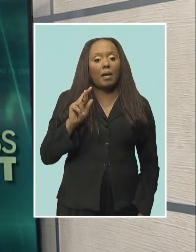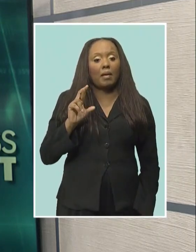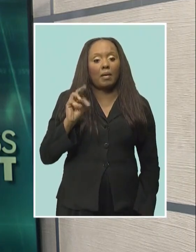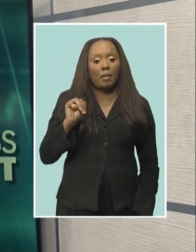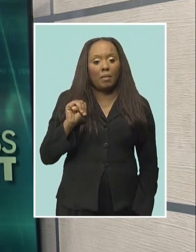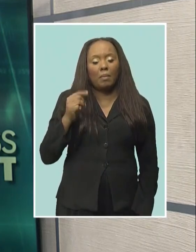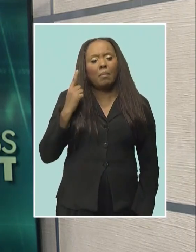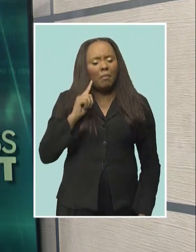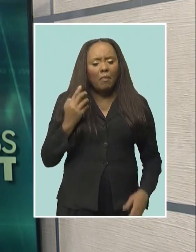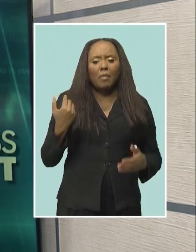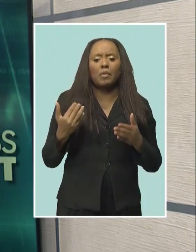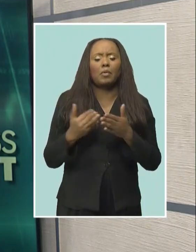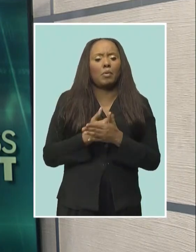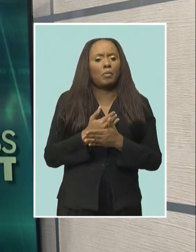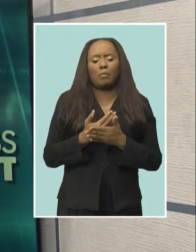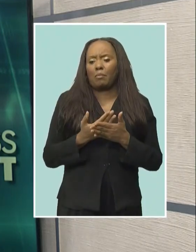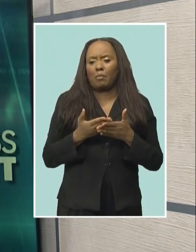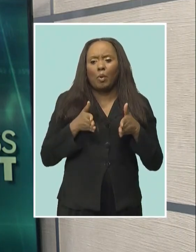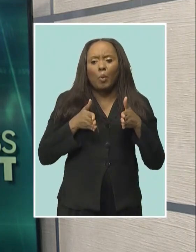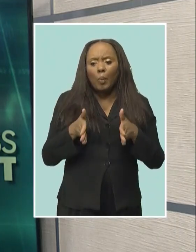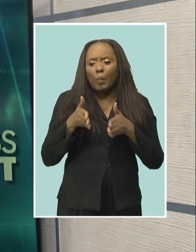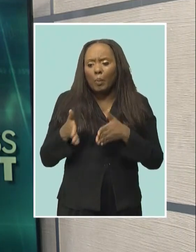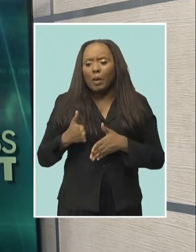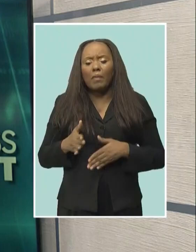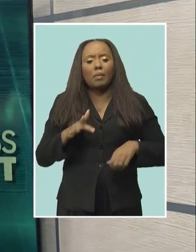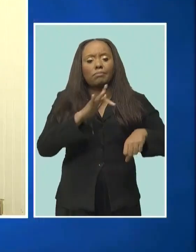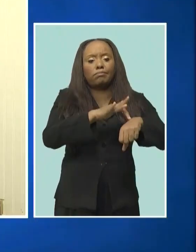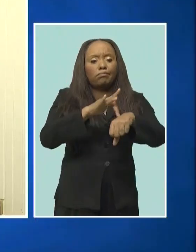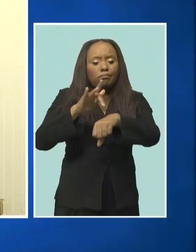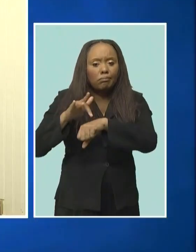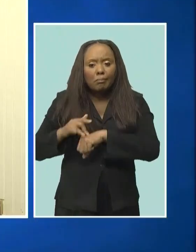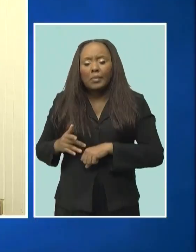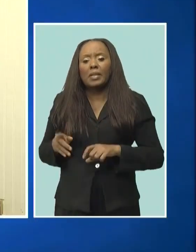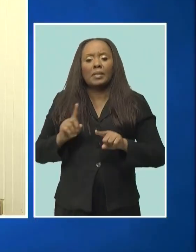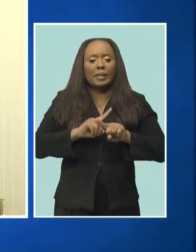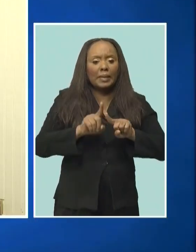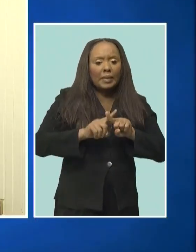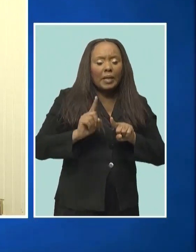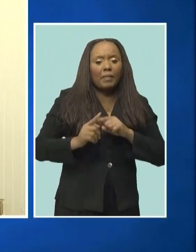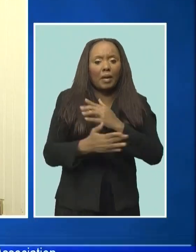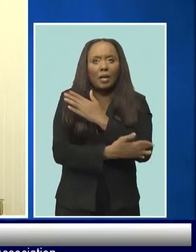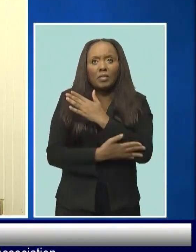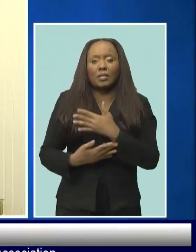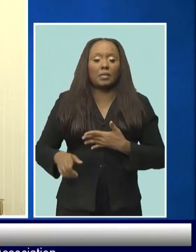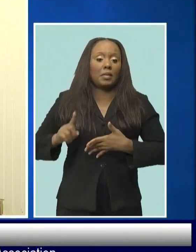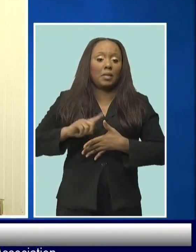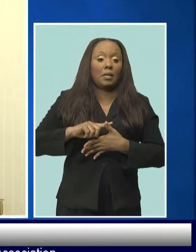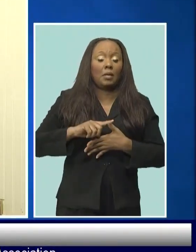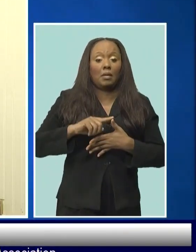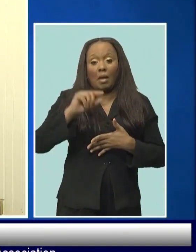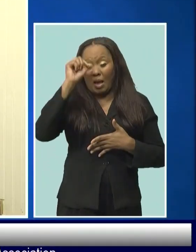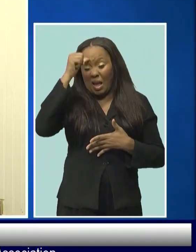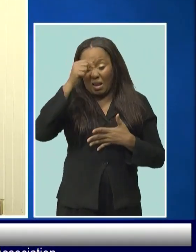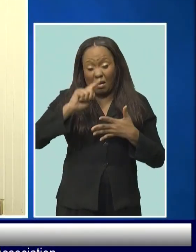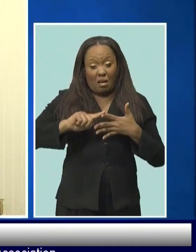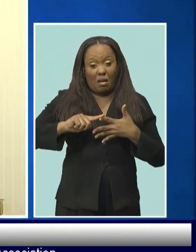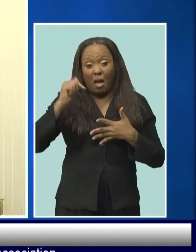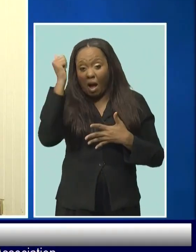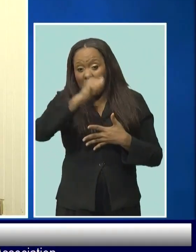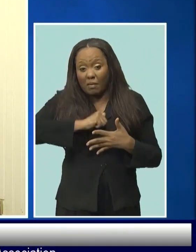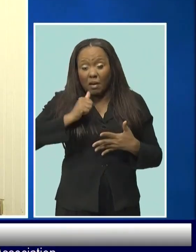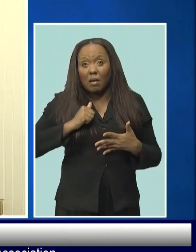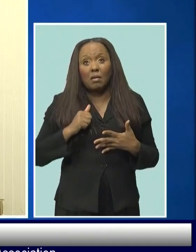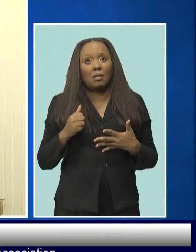and he gave some details. China, India, new growth economies in Africa, to look at where